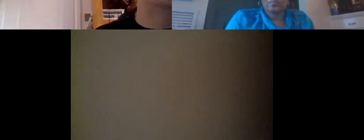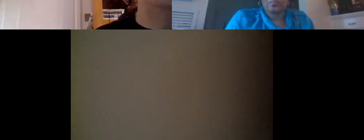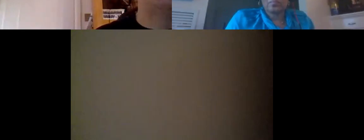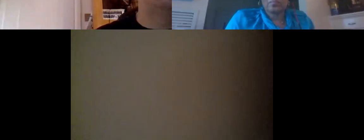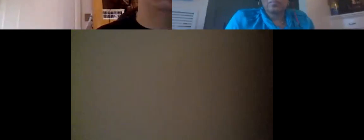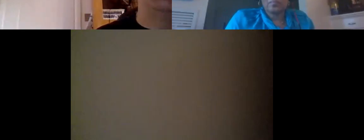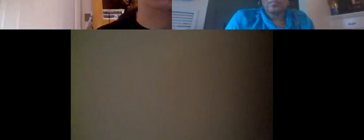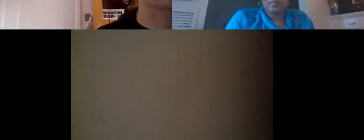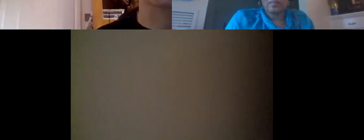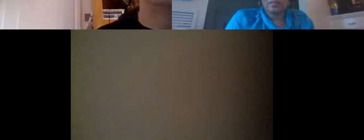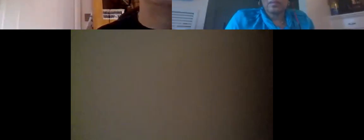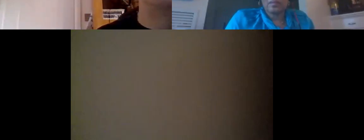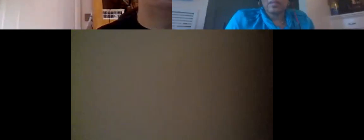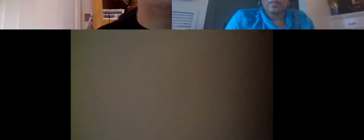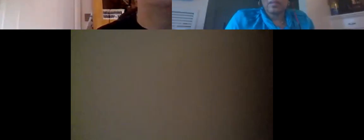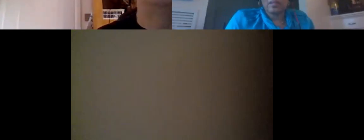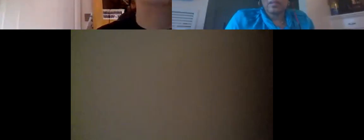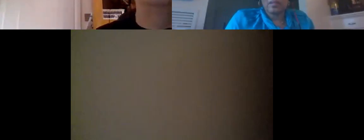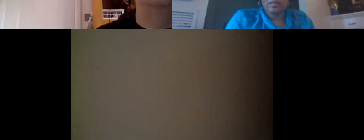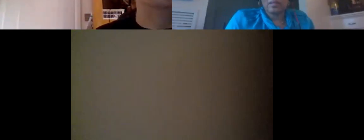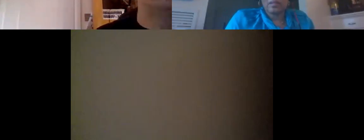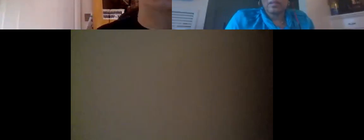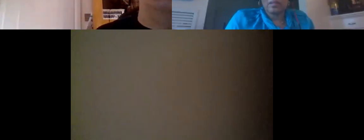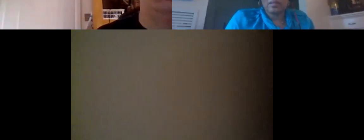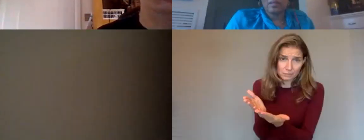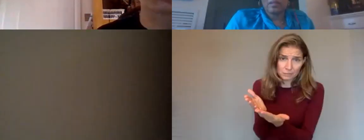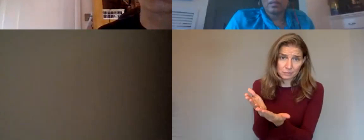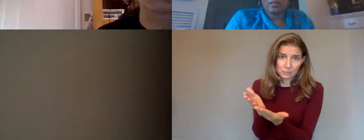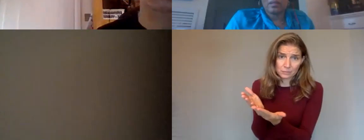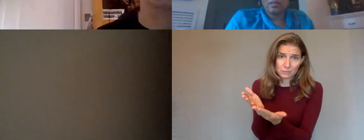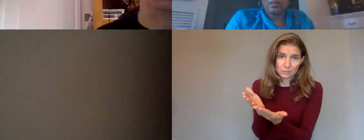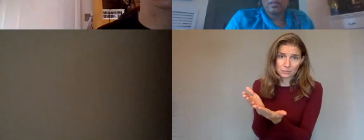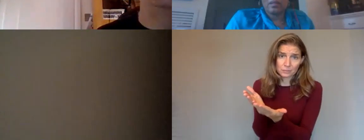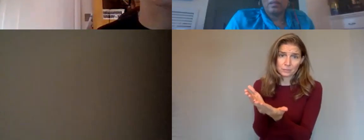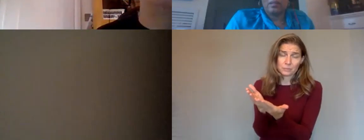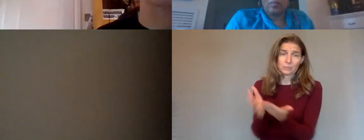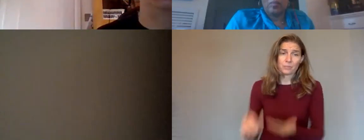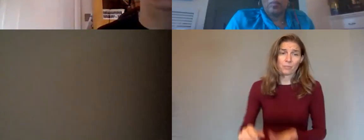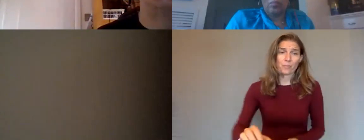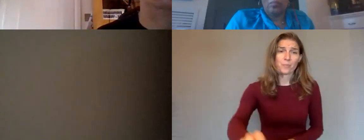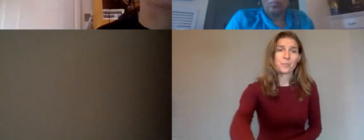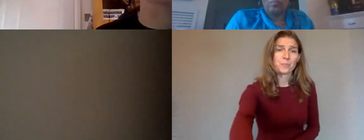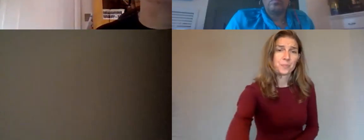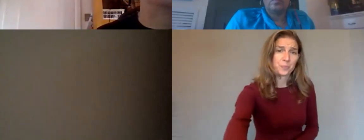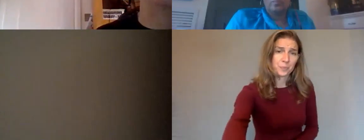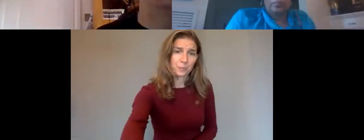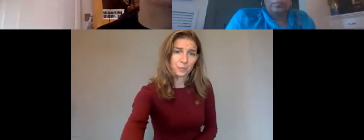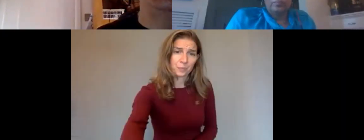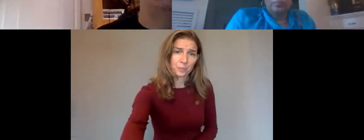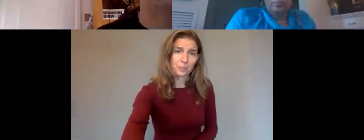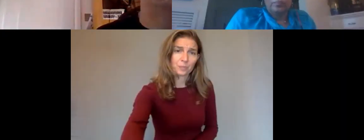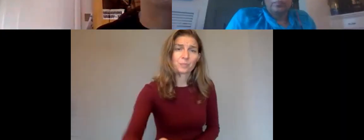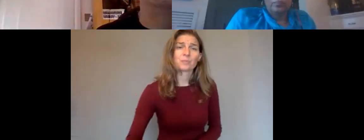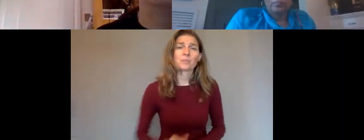it's one of those things that causes us all to worry in different ways. I think